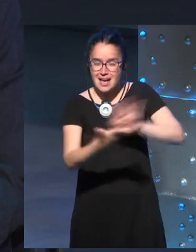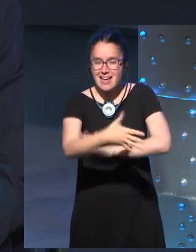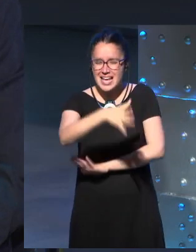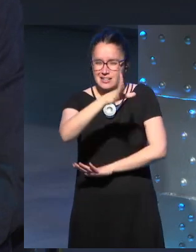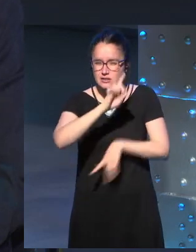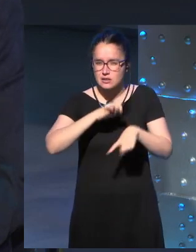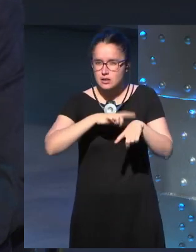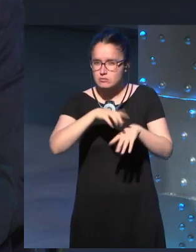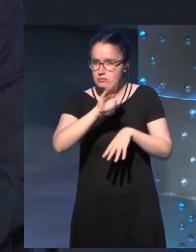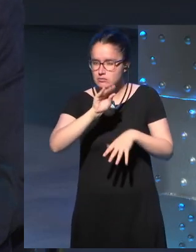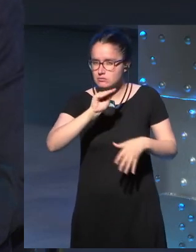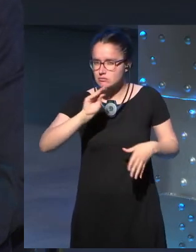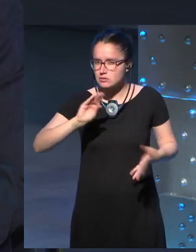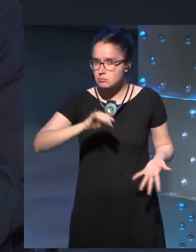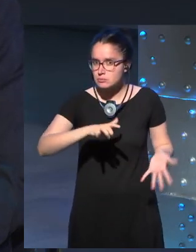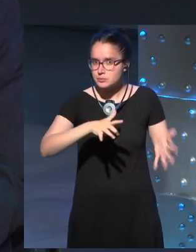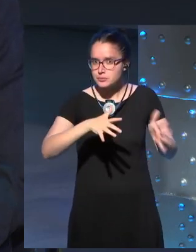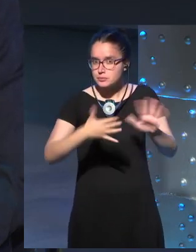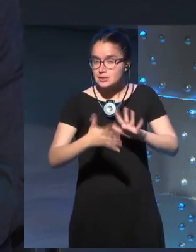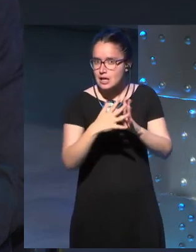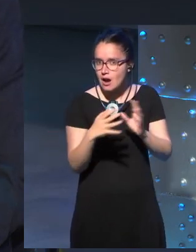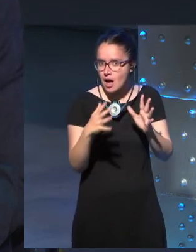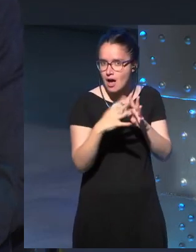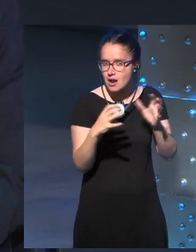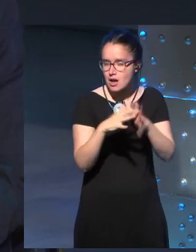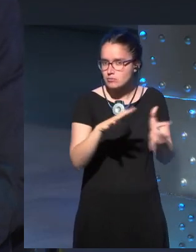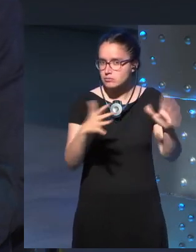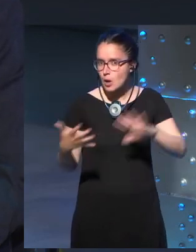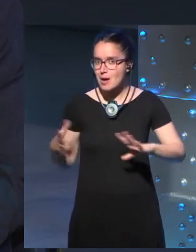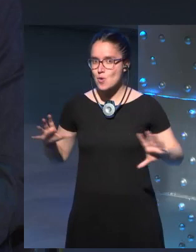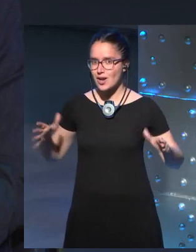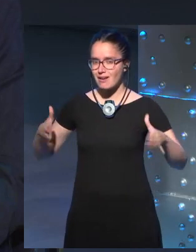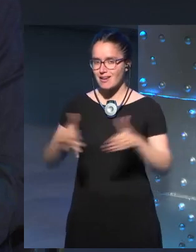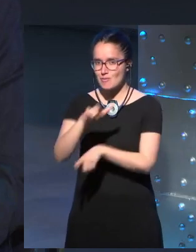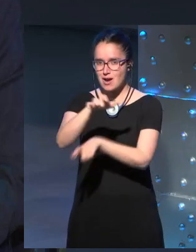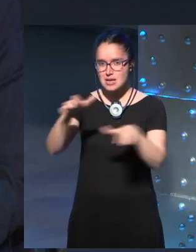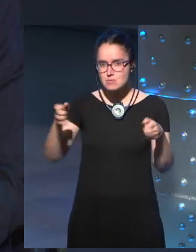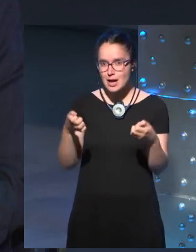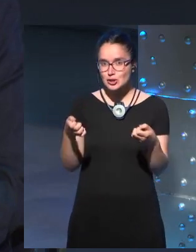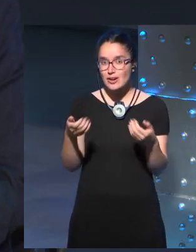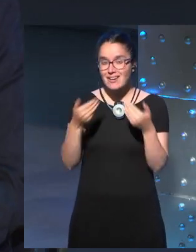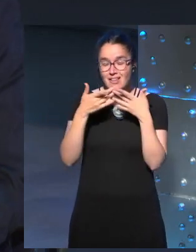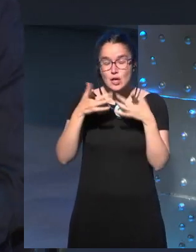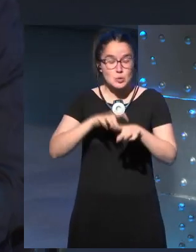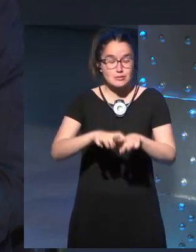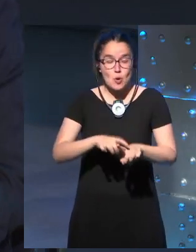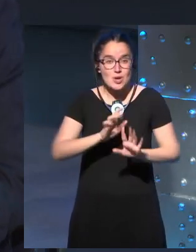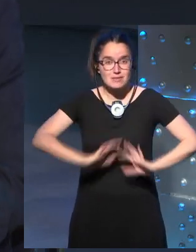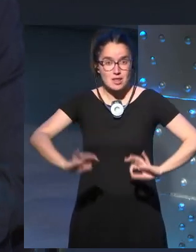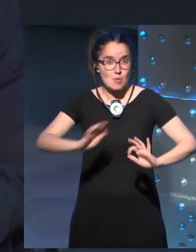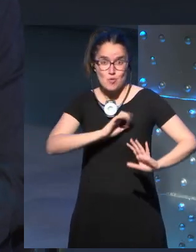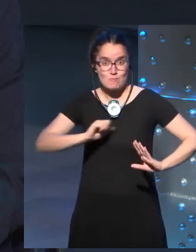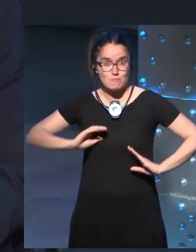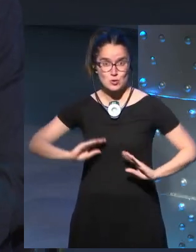were changing, to understand that time, and to convey that enthusiasm to a team, to their people, through a